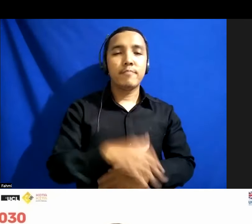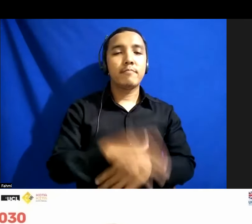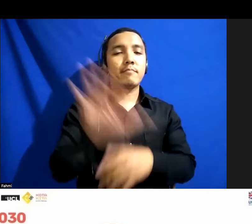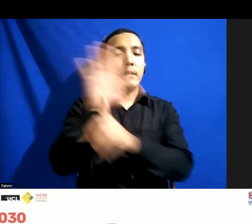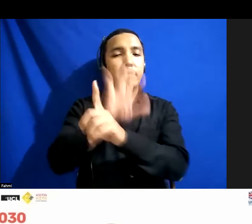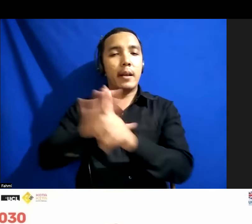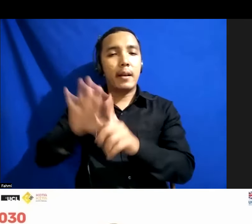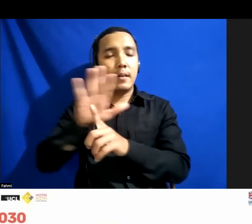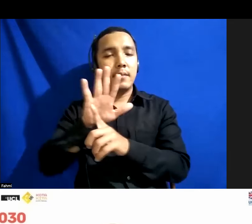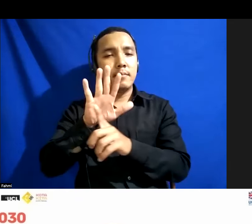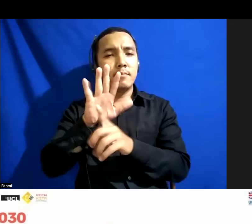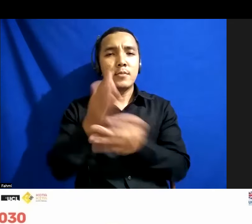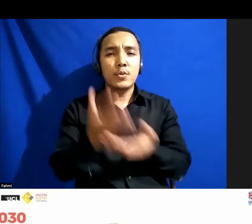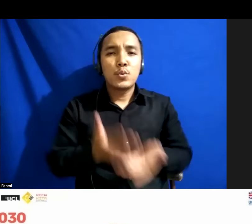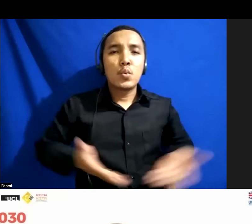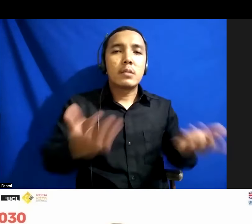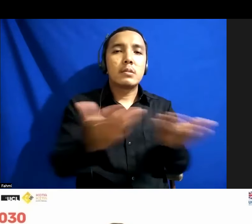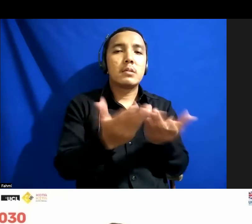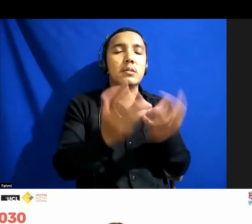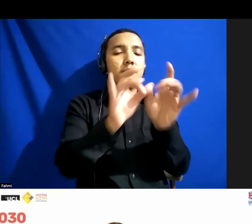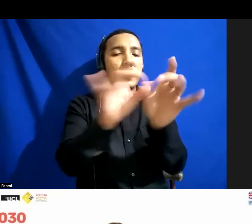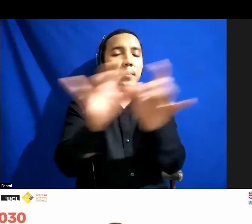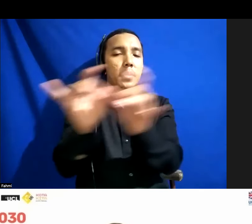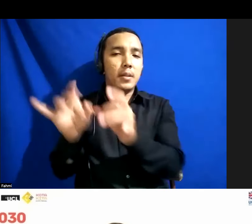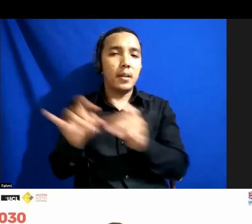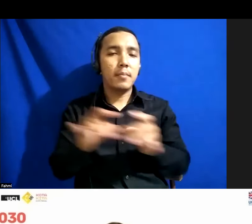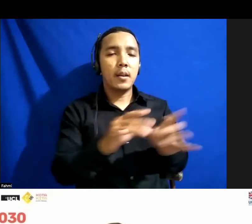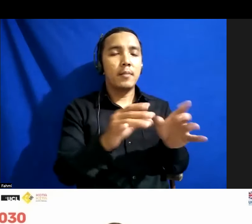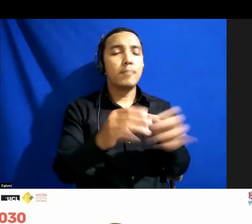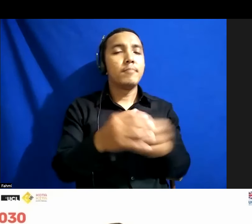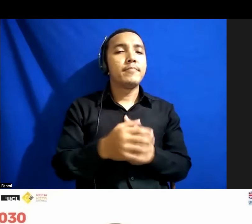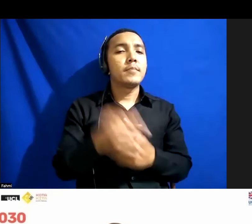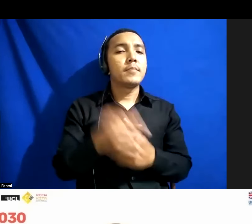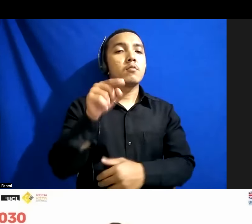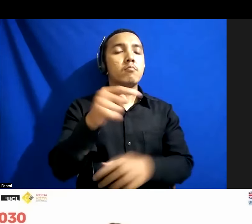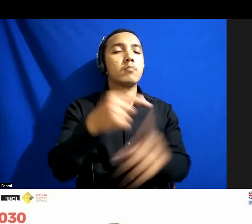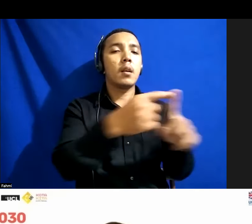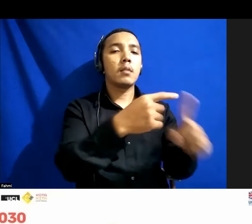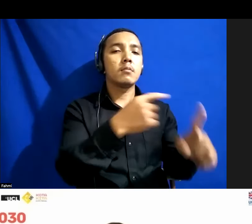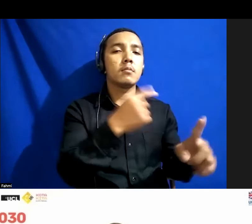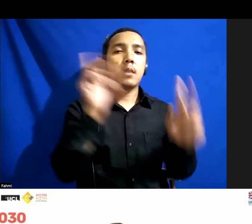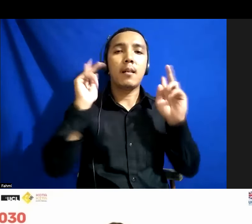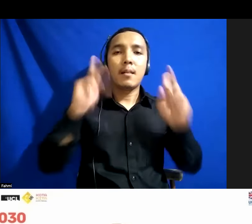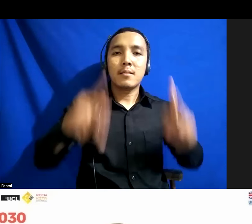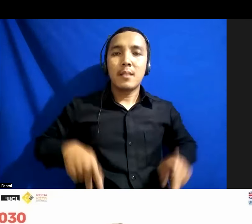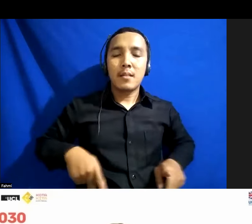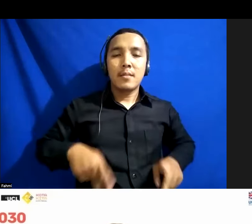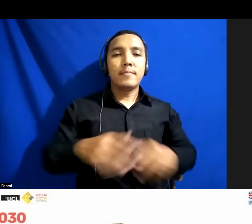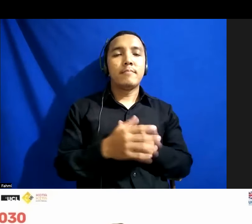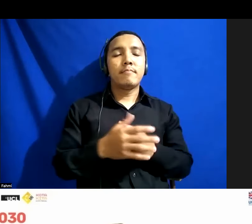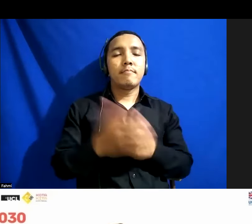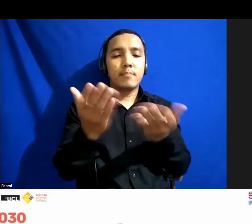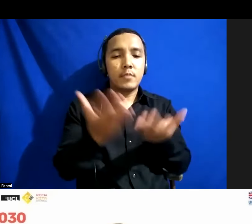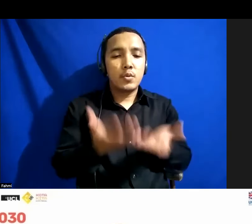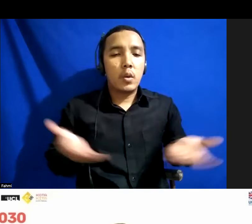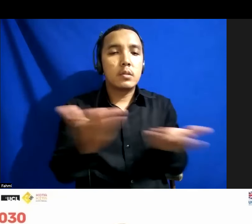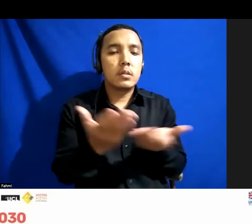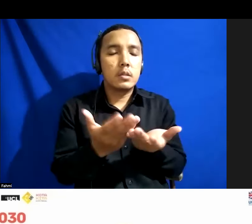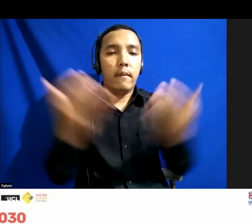different backgrounds and conditions. And this also refers to those who have different characteristics,